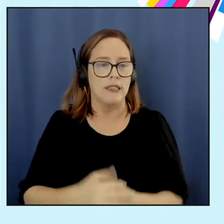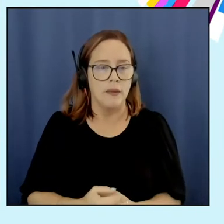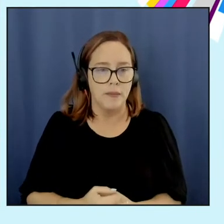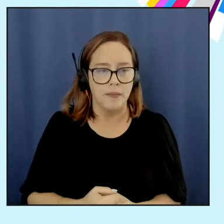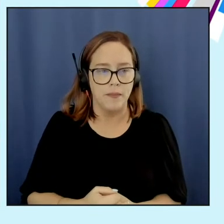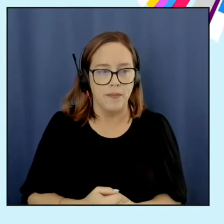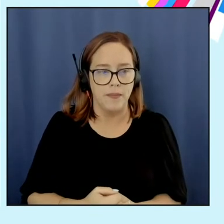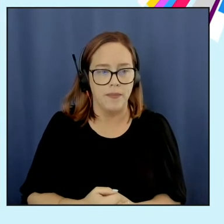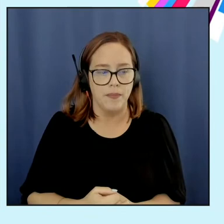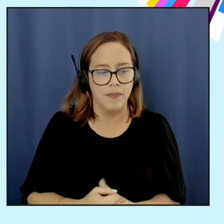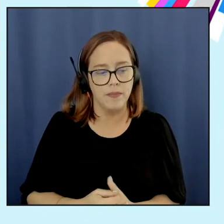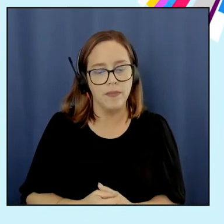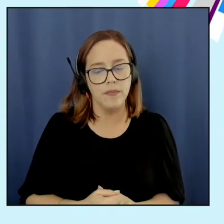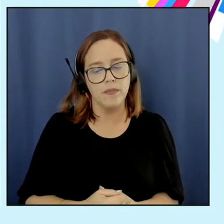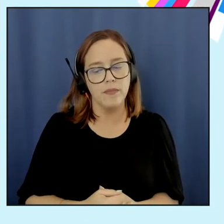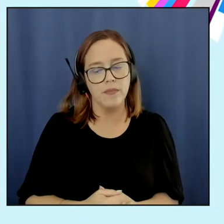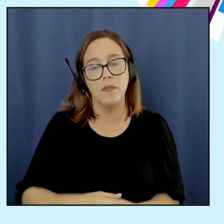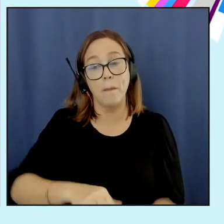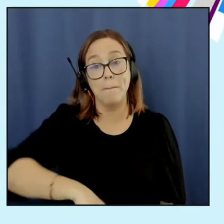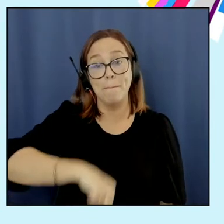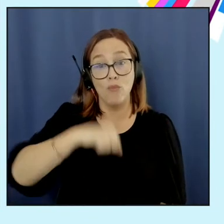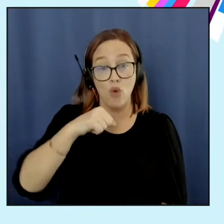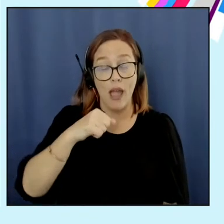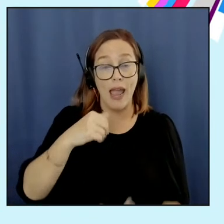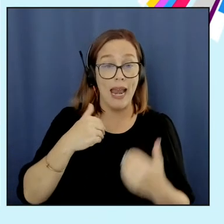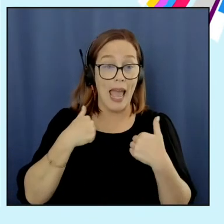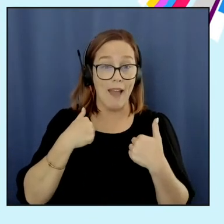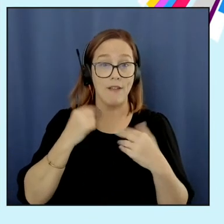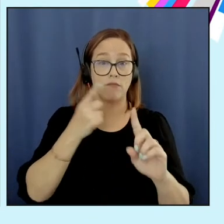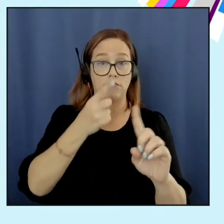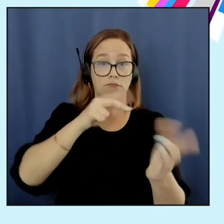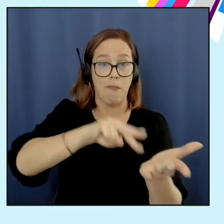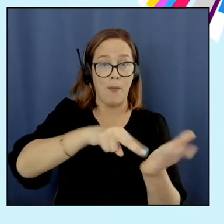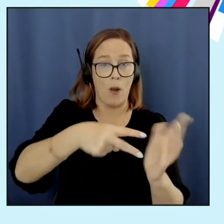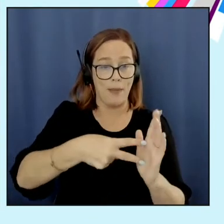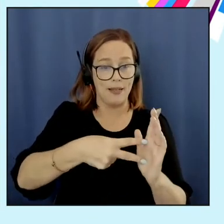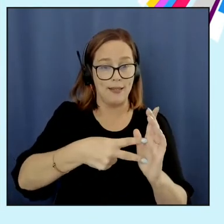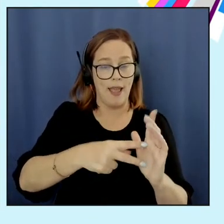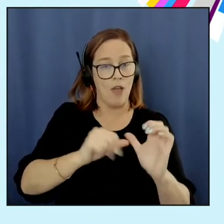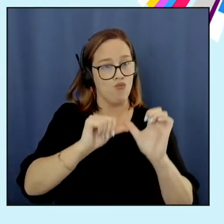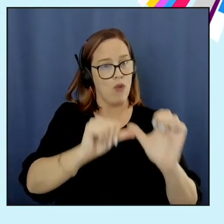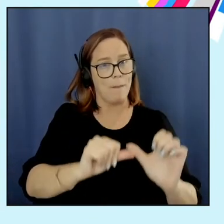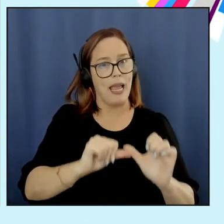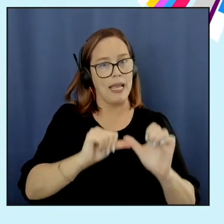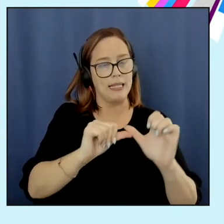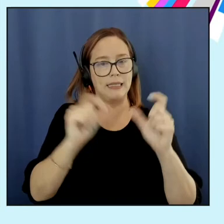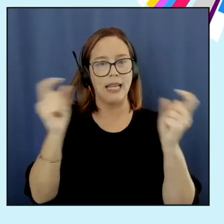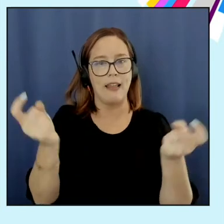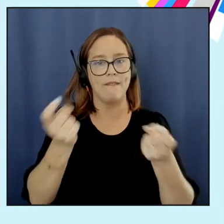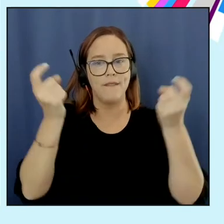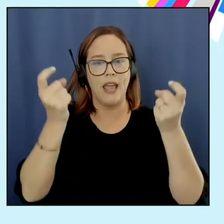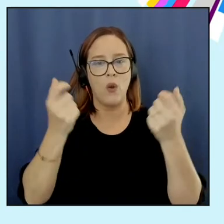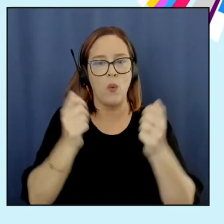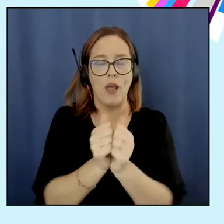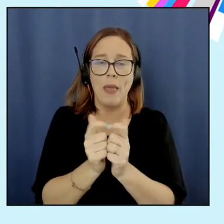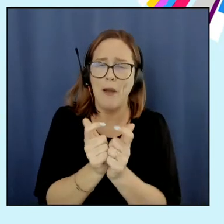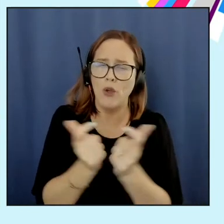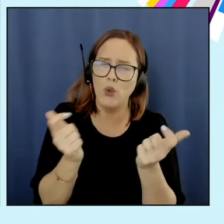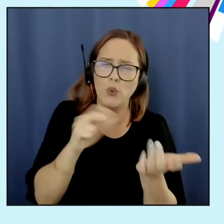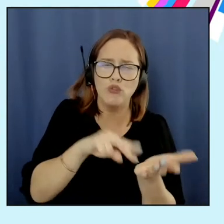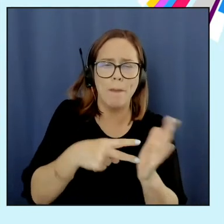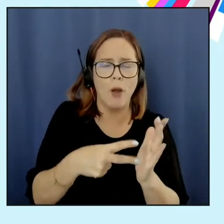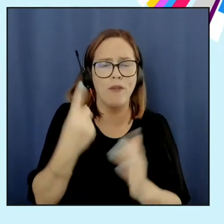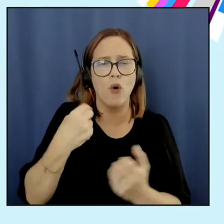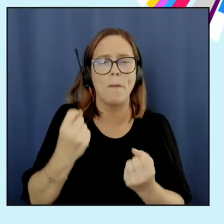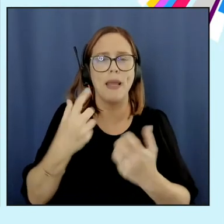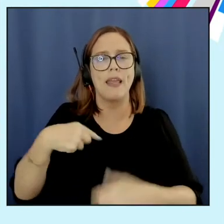So Pride has had a purpose and remains an event that has a huge purpose for many of our countries on the